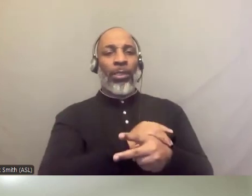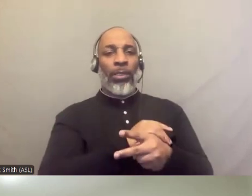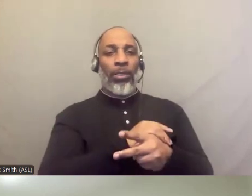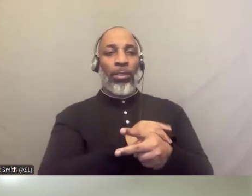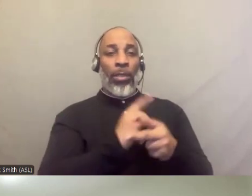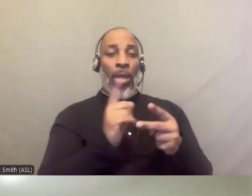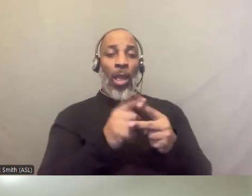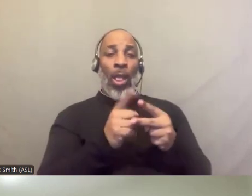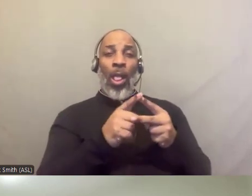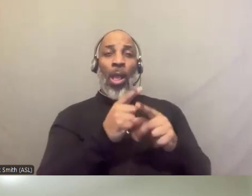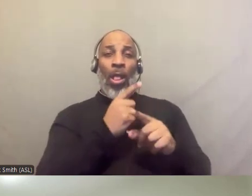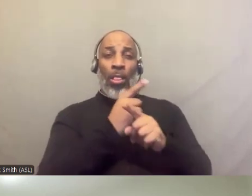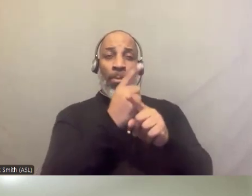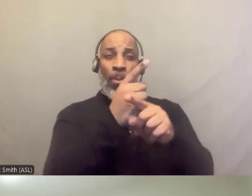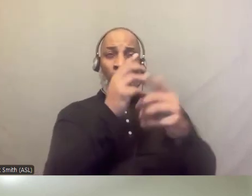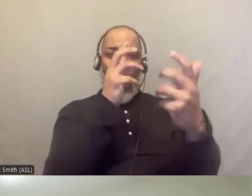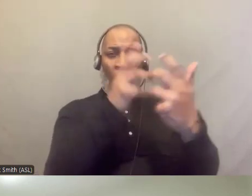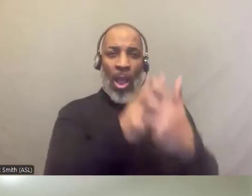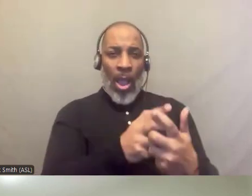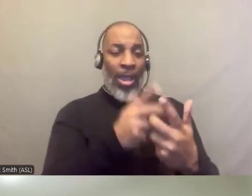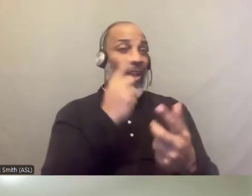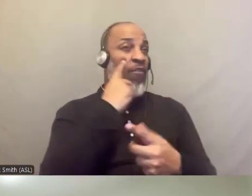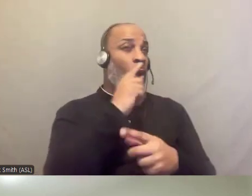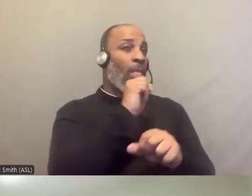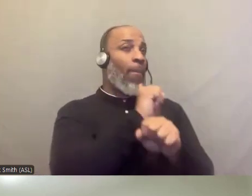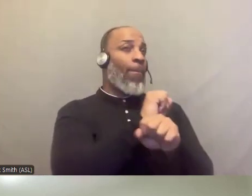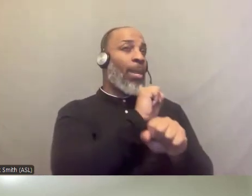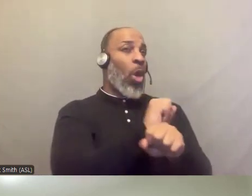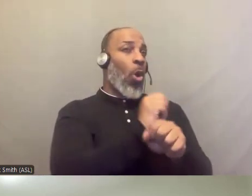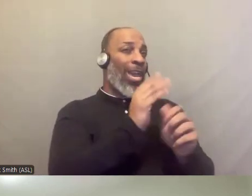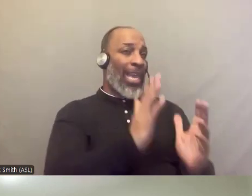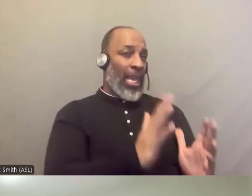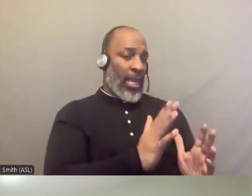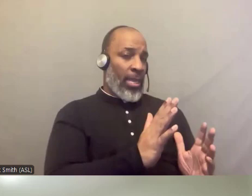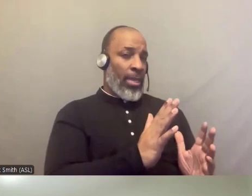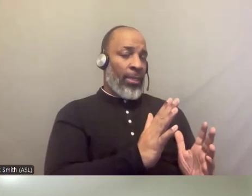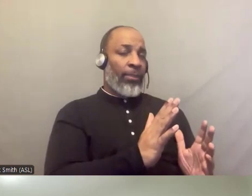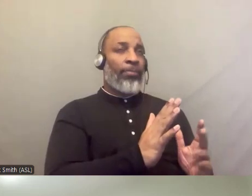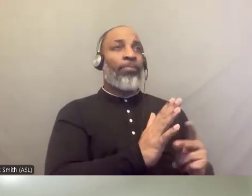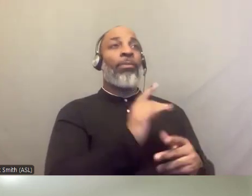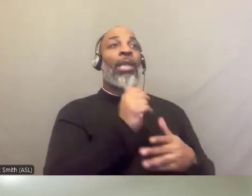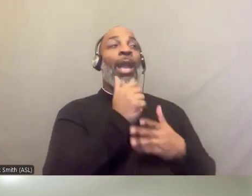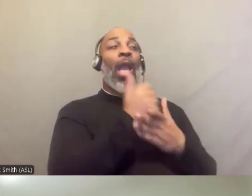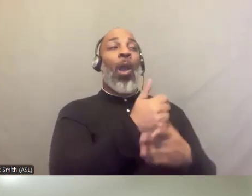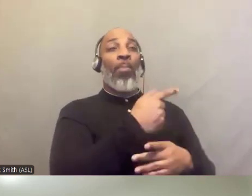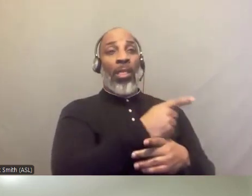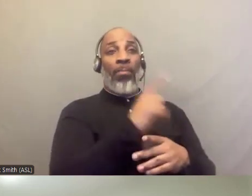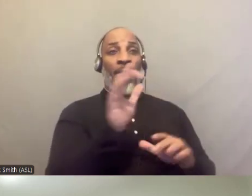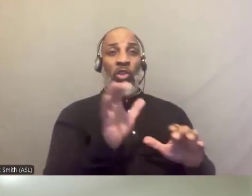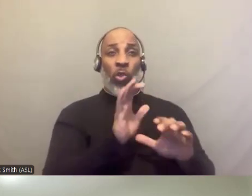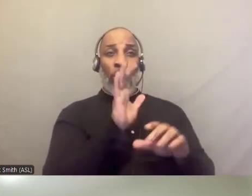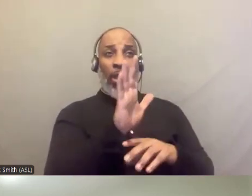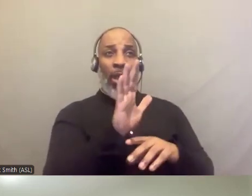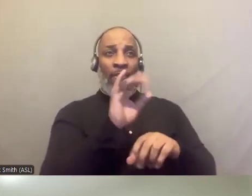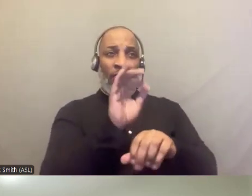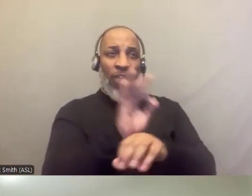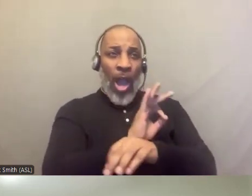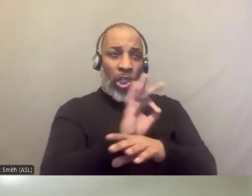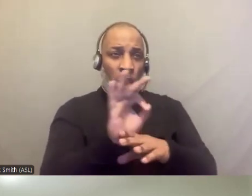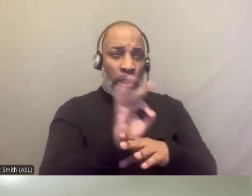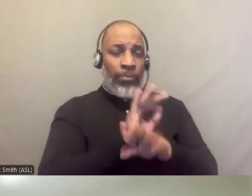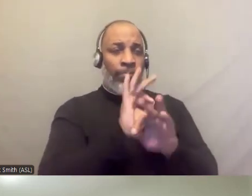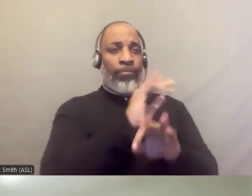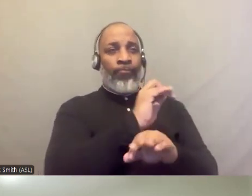reasonable accommodation is meant for the employee to help them perform the essential functions of